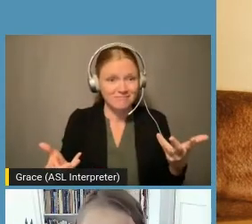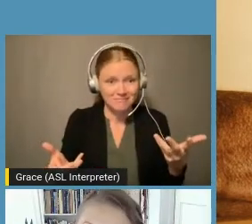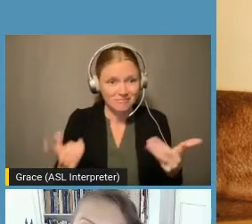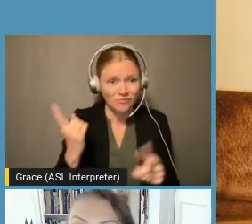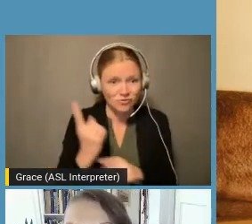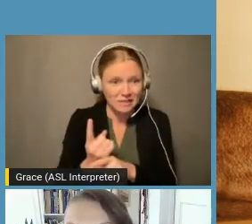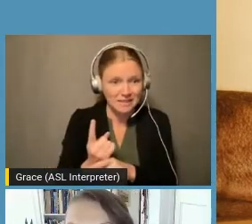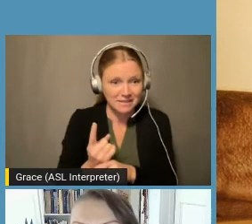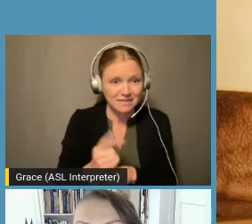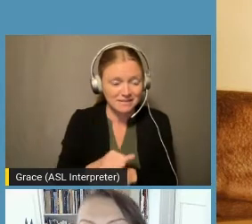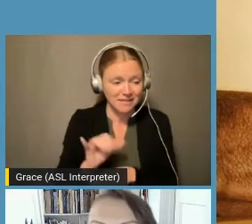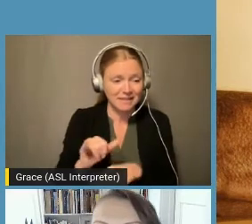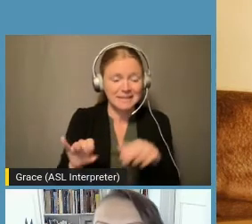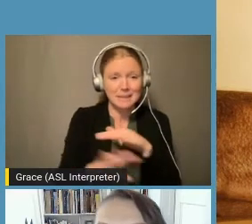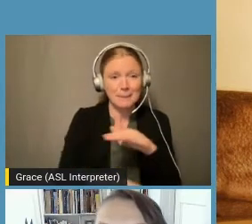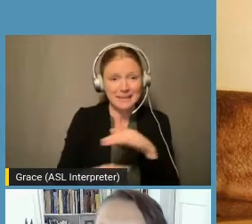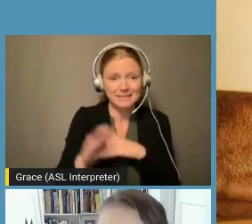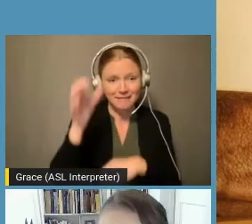just basic.